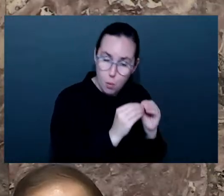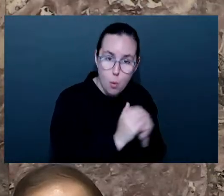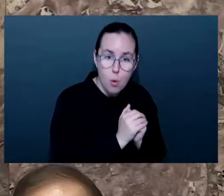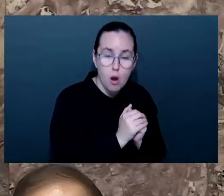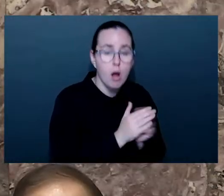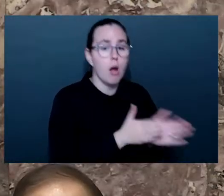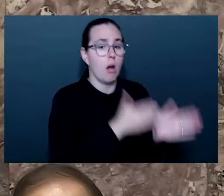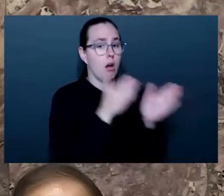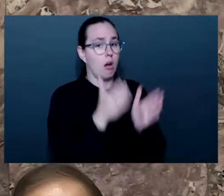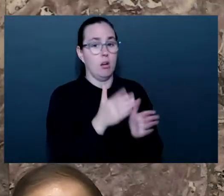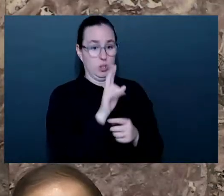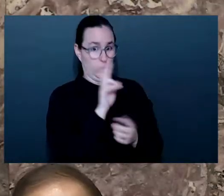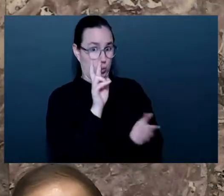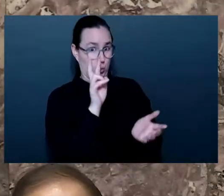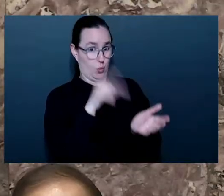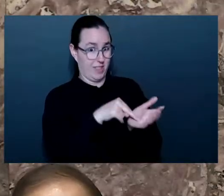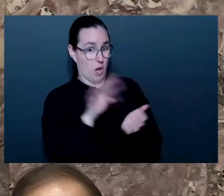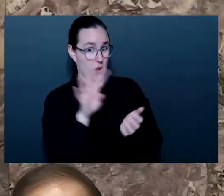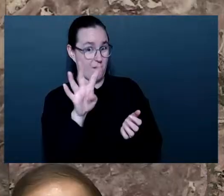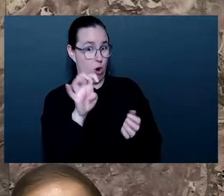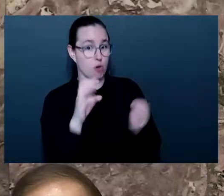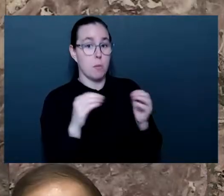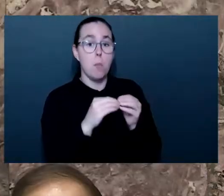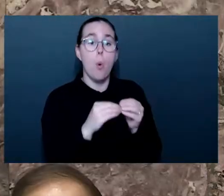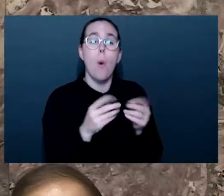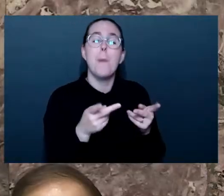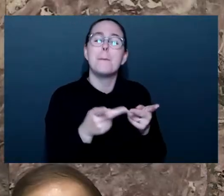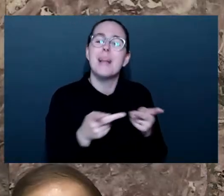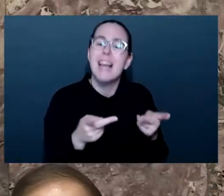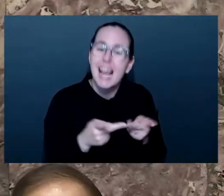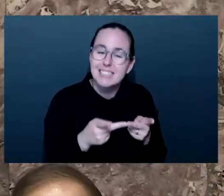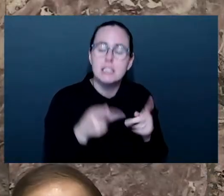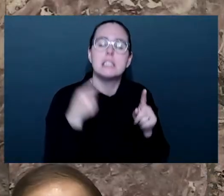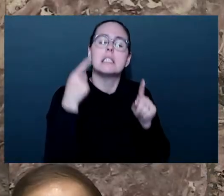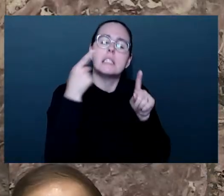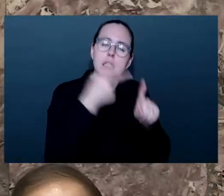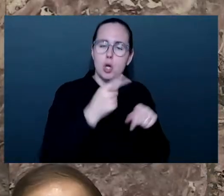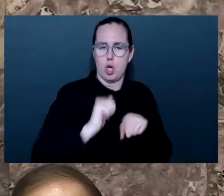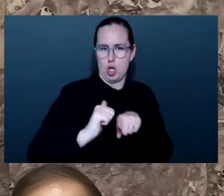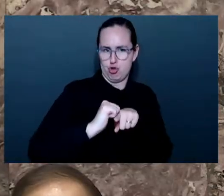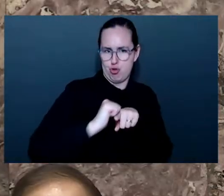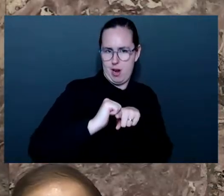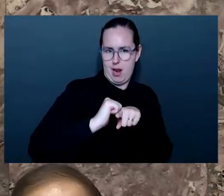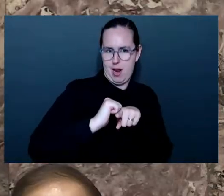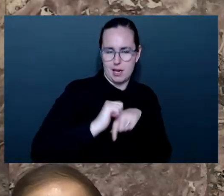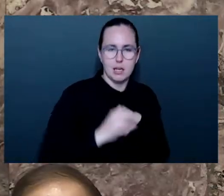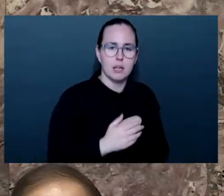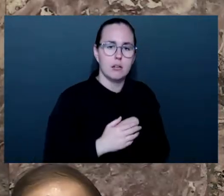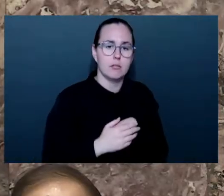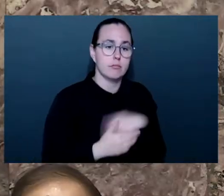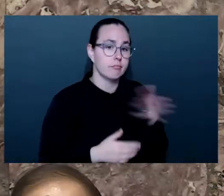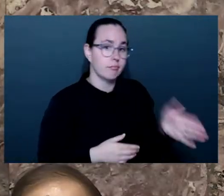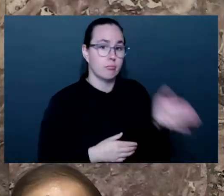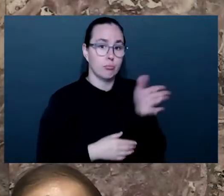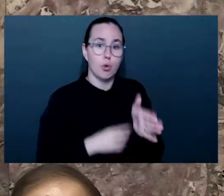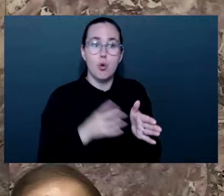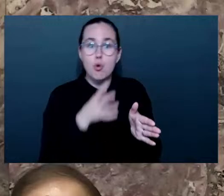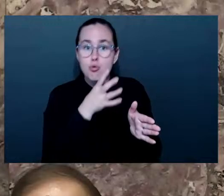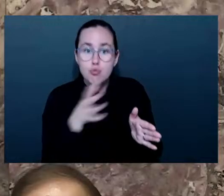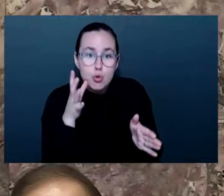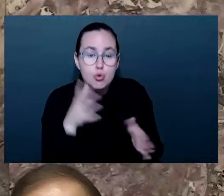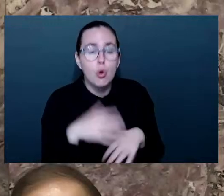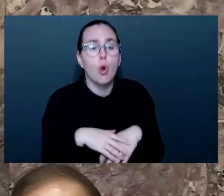and learn program, working out in remote communities as well as larger centres, Mr. Speaker, continuing to build and